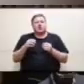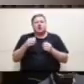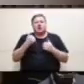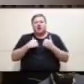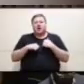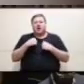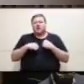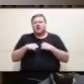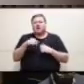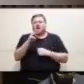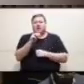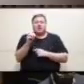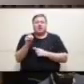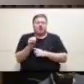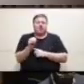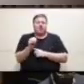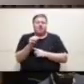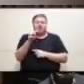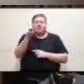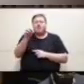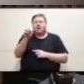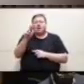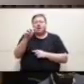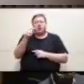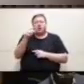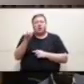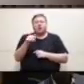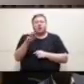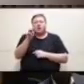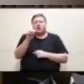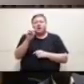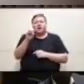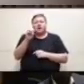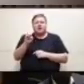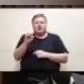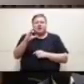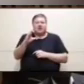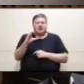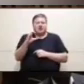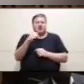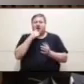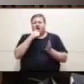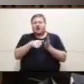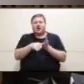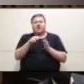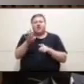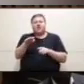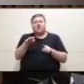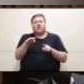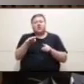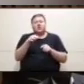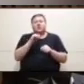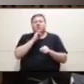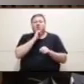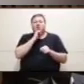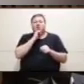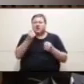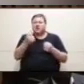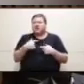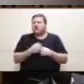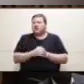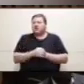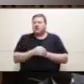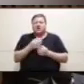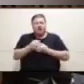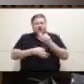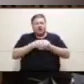Sello Maruga, the MEC did send me a letter on the 14th of August and explained in a